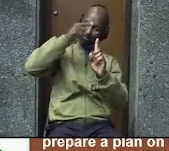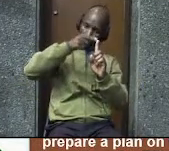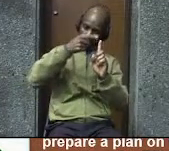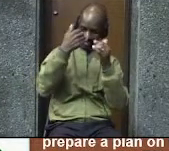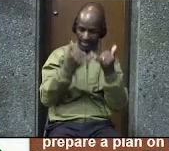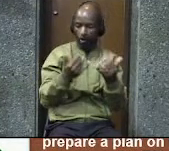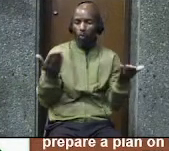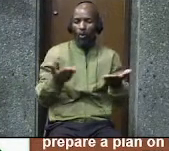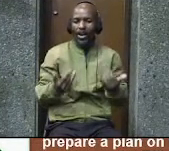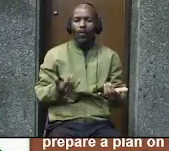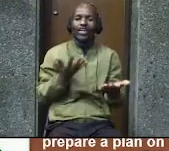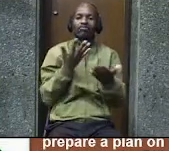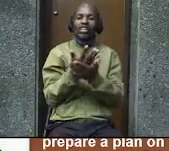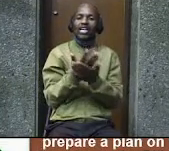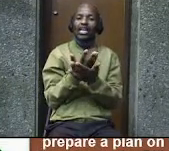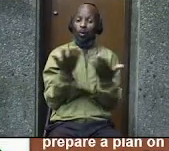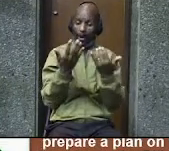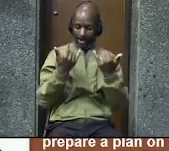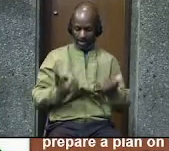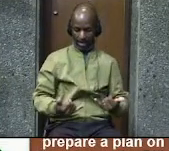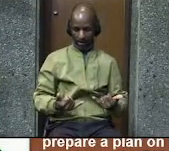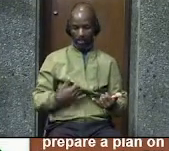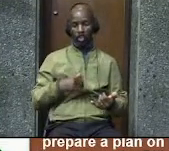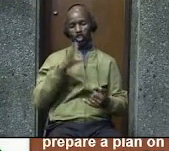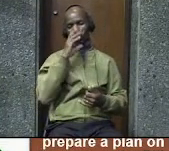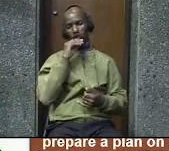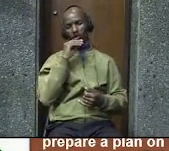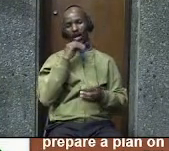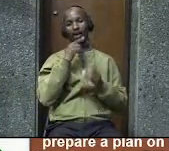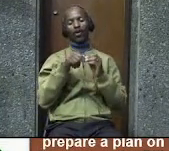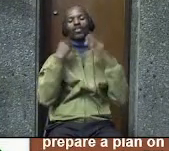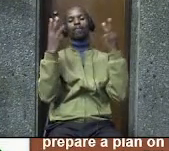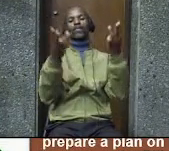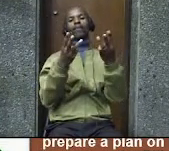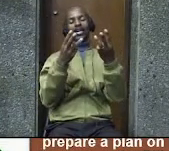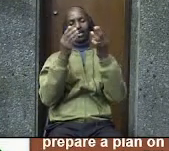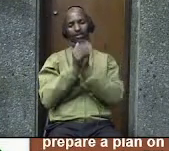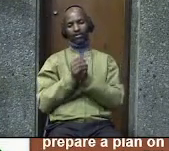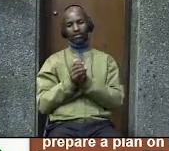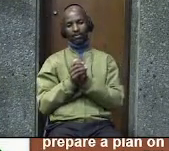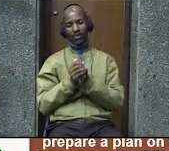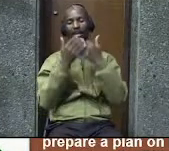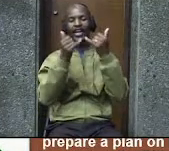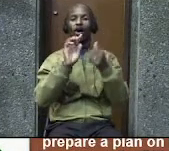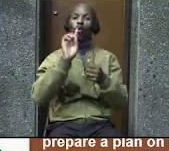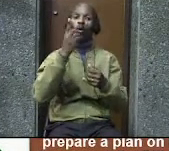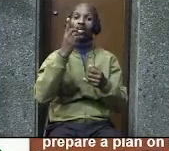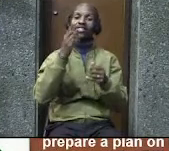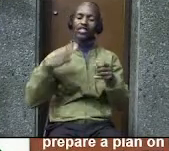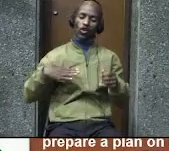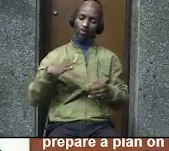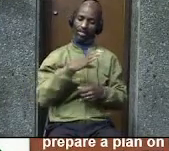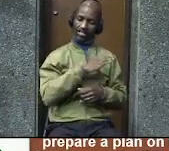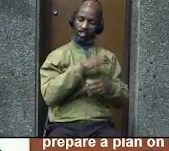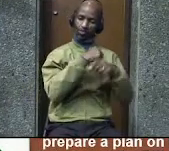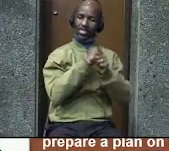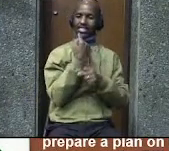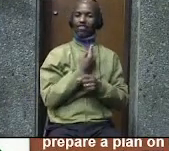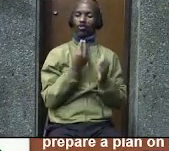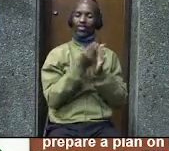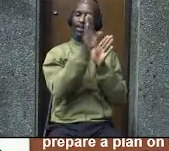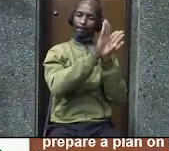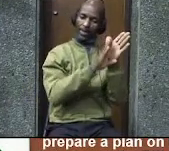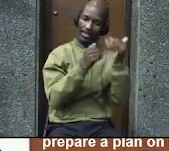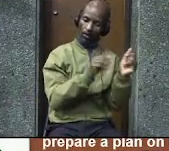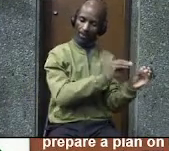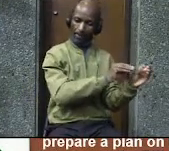is exactly where we are right now, and it speaks to public participation. So once the committee has acquainted itself with the bill, it